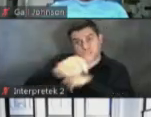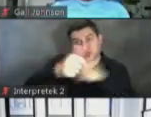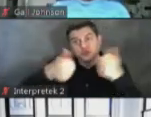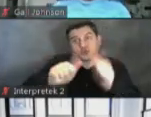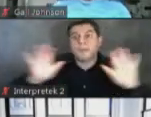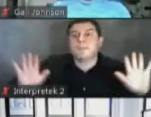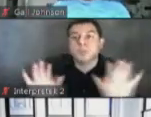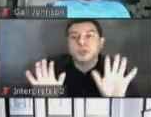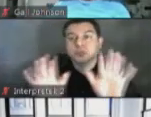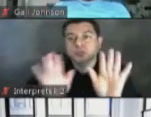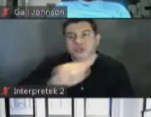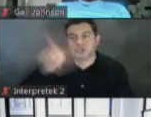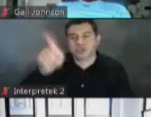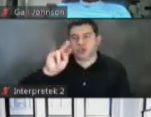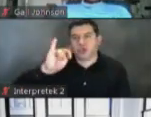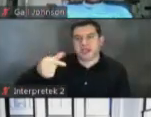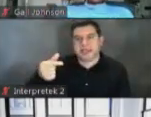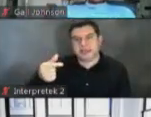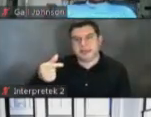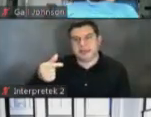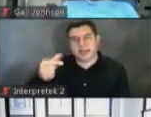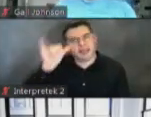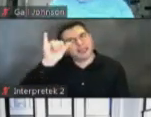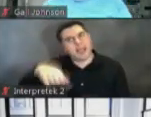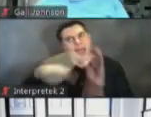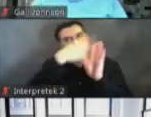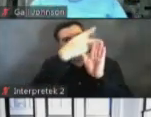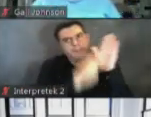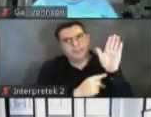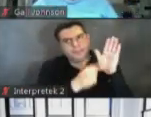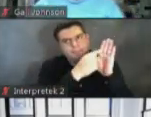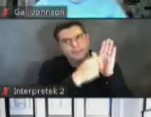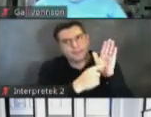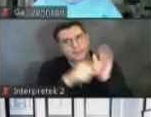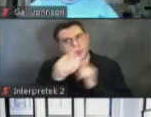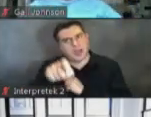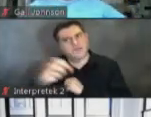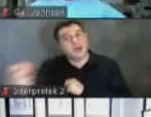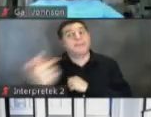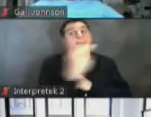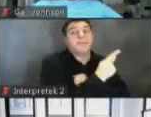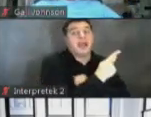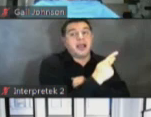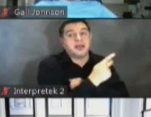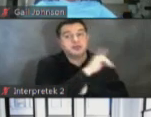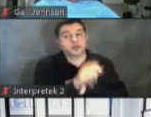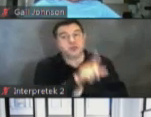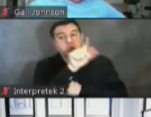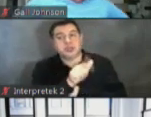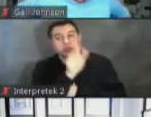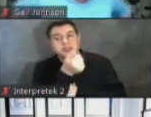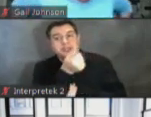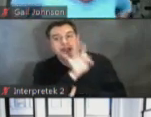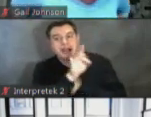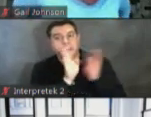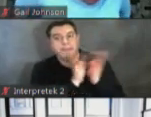elected representatives, you could salvage the good start of July 2018 by reopening the discussion to city residents' wealth